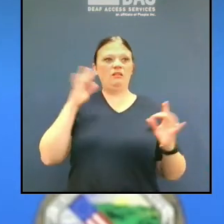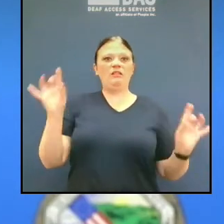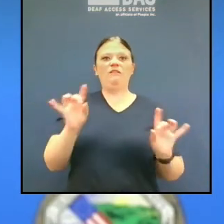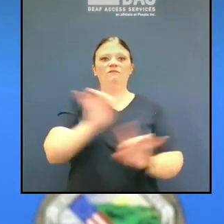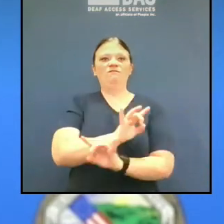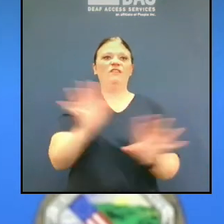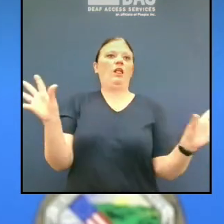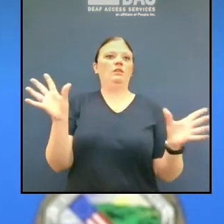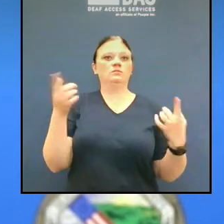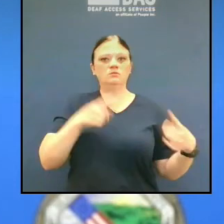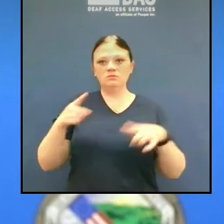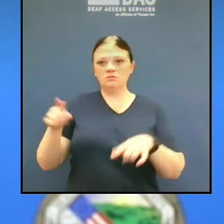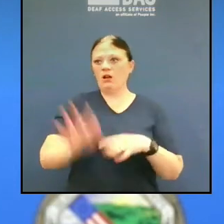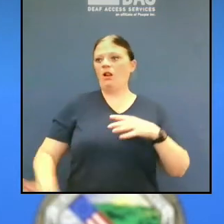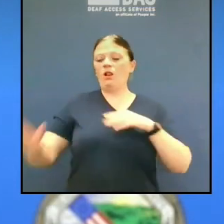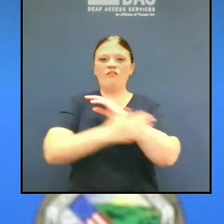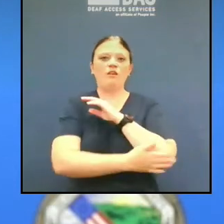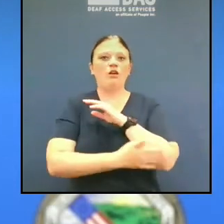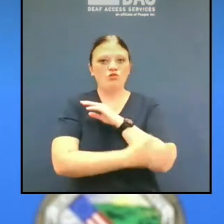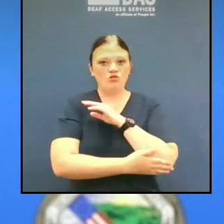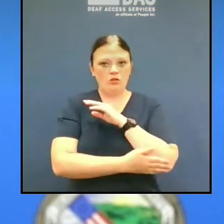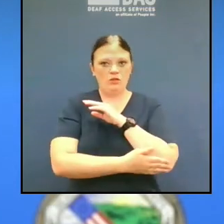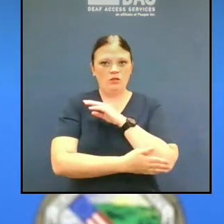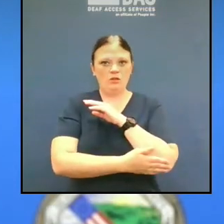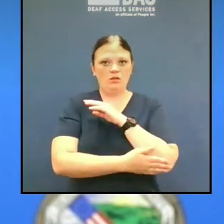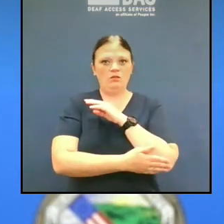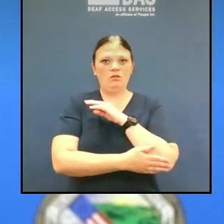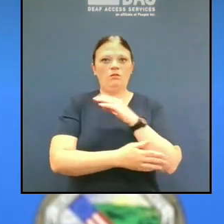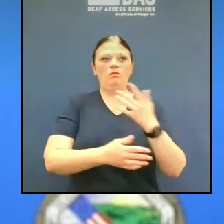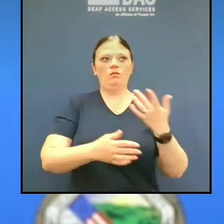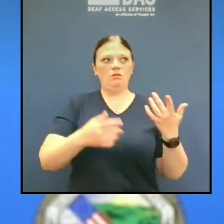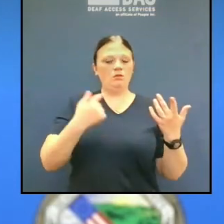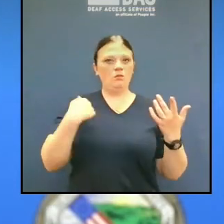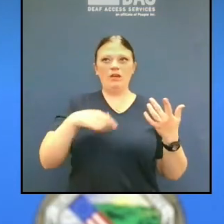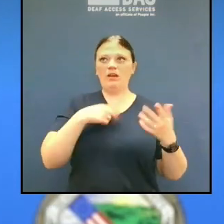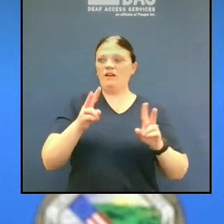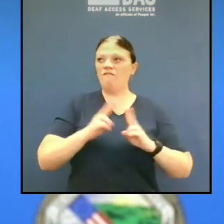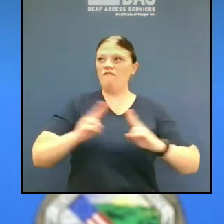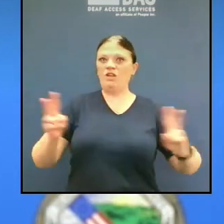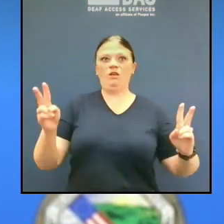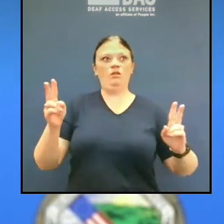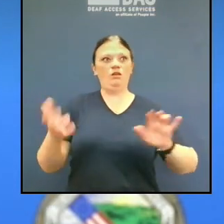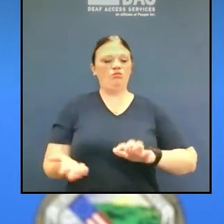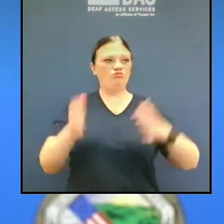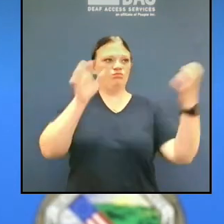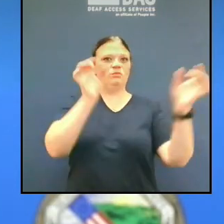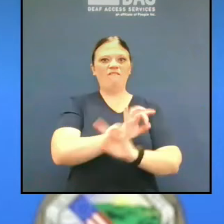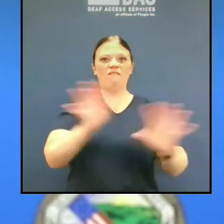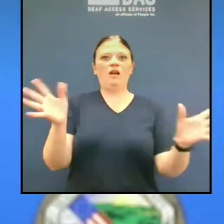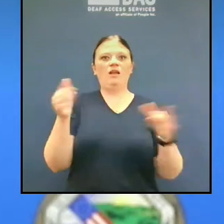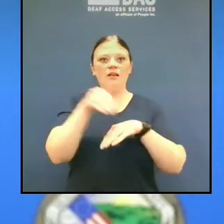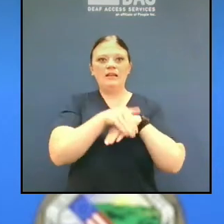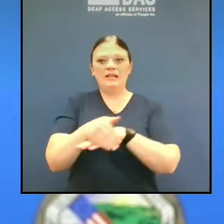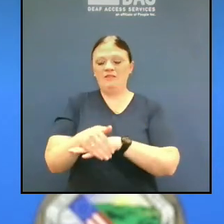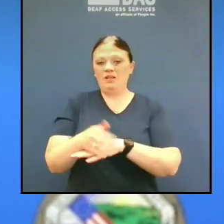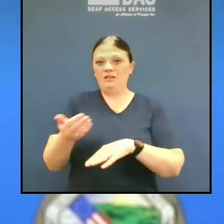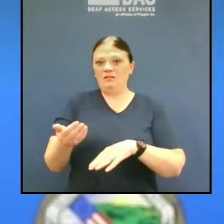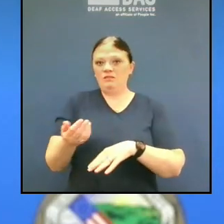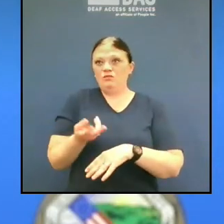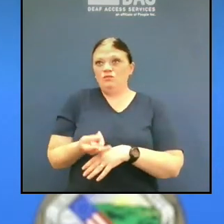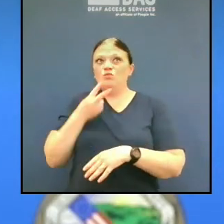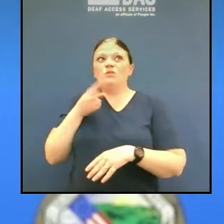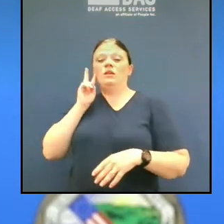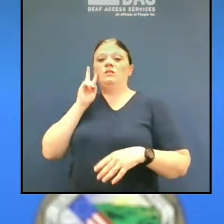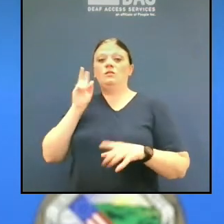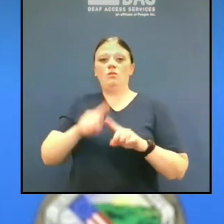our country right now. While we had a very violent evening 2 nights ago in Buffalo, we did not have a violent evening